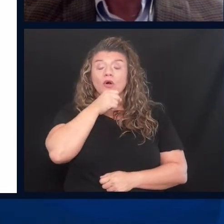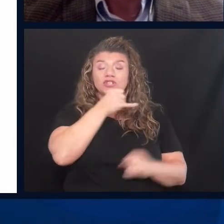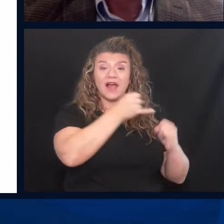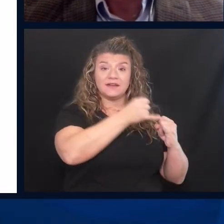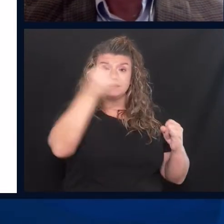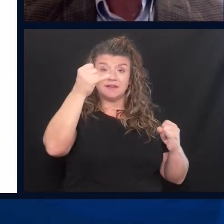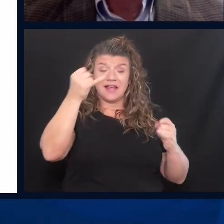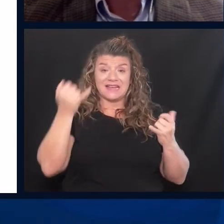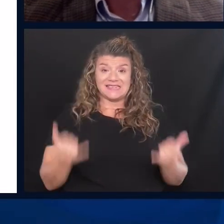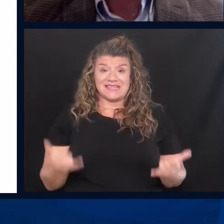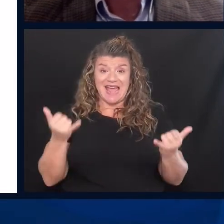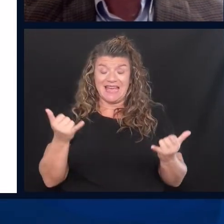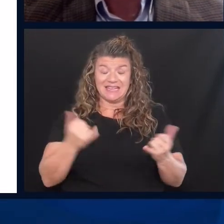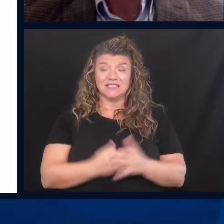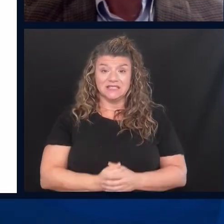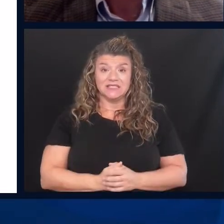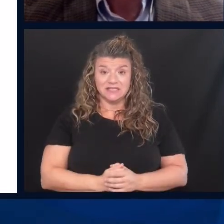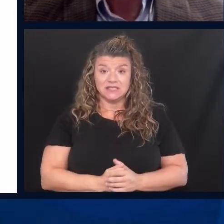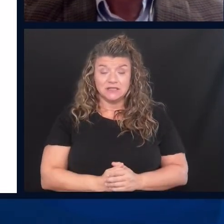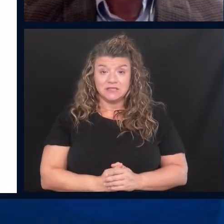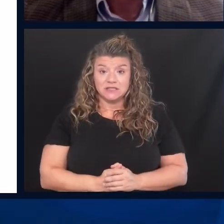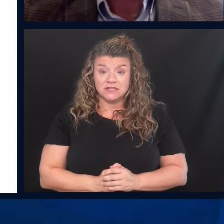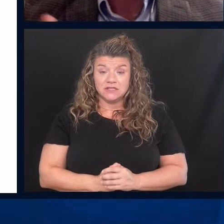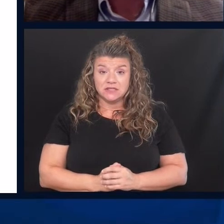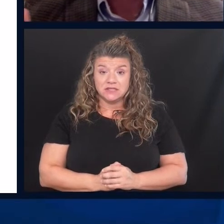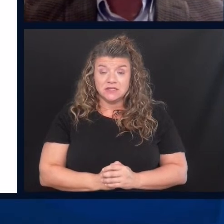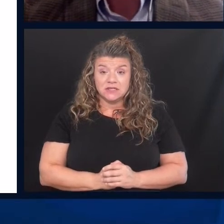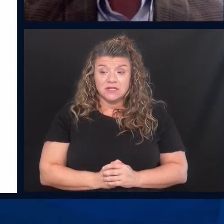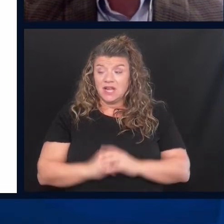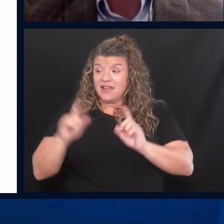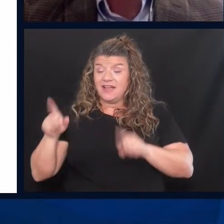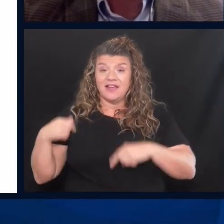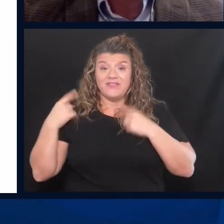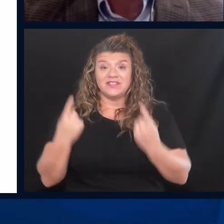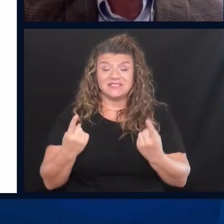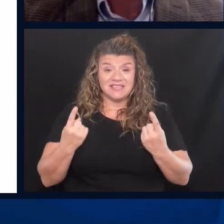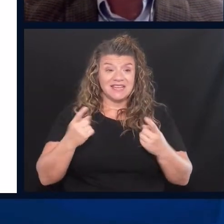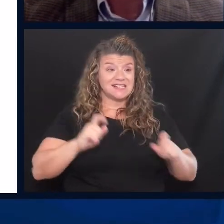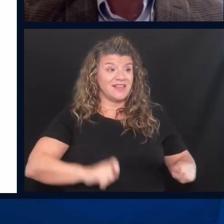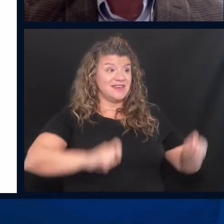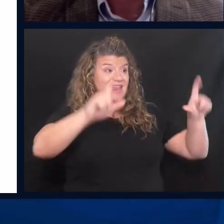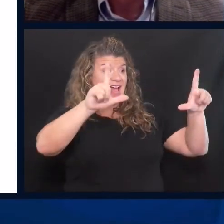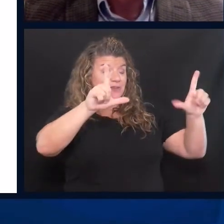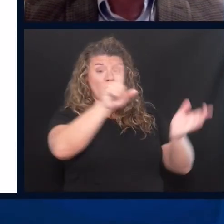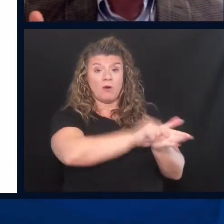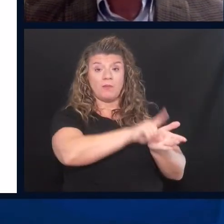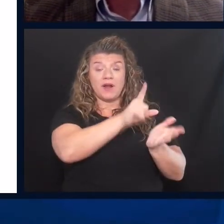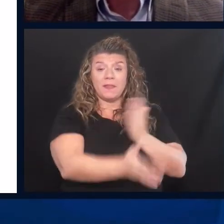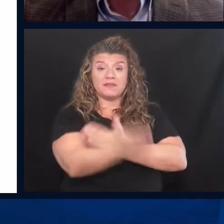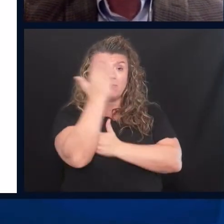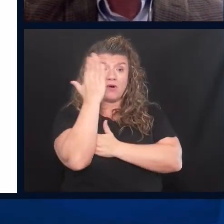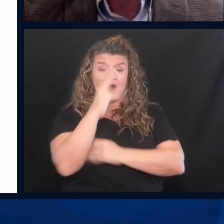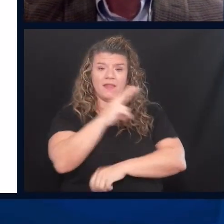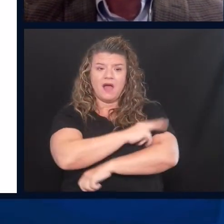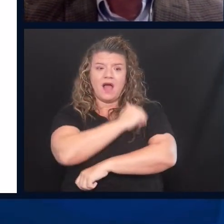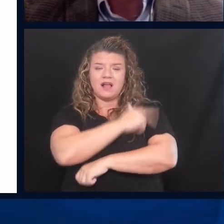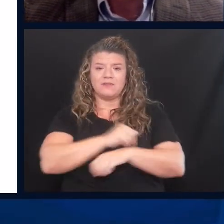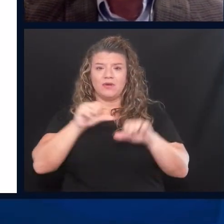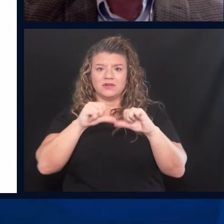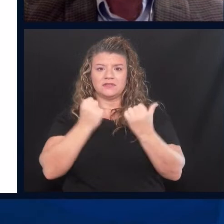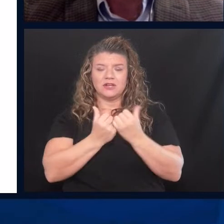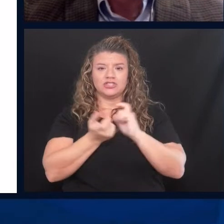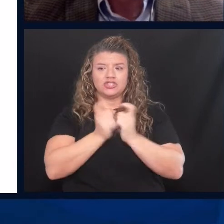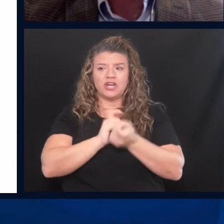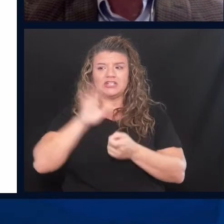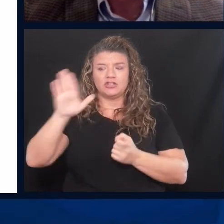we are today. And as Dr. Marsh pointed out, even since the dashboard came out this morning, the Hospital Association updated